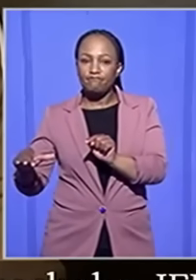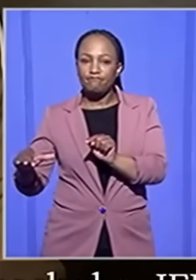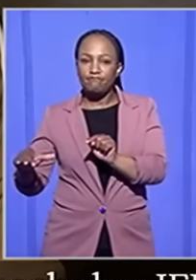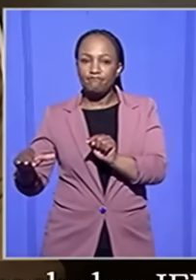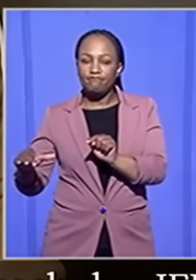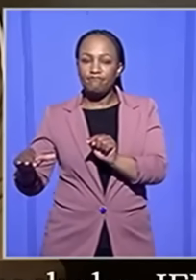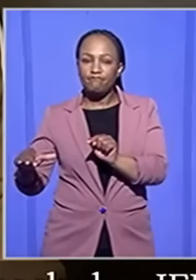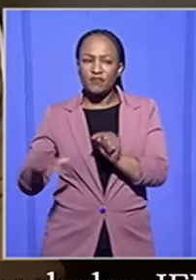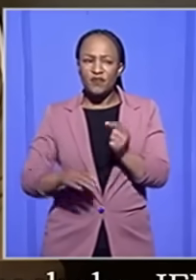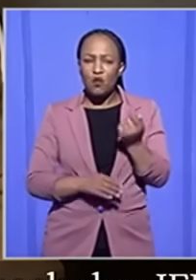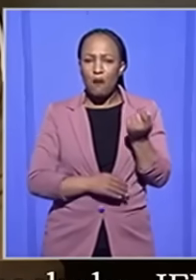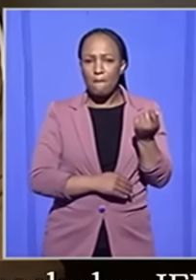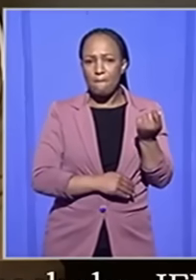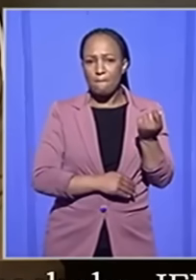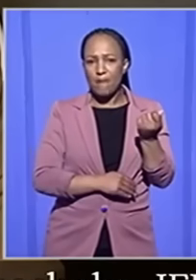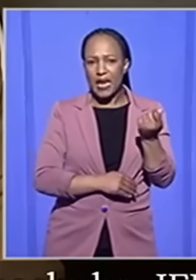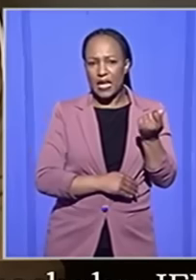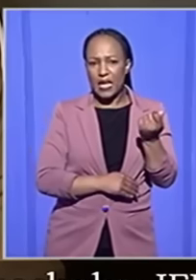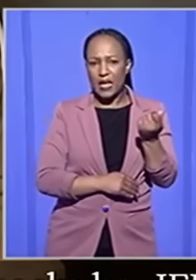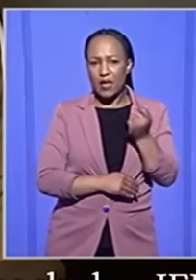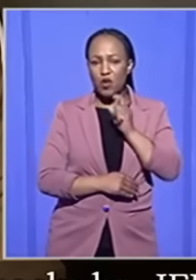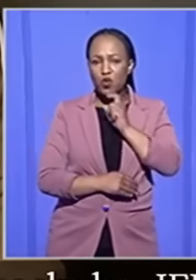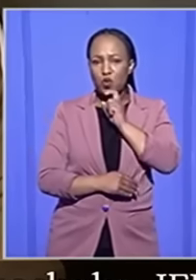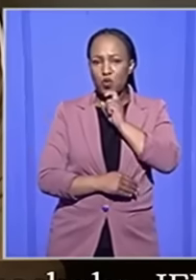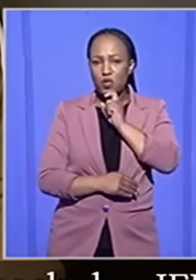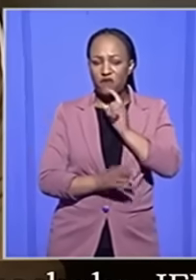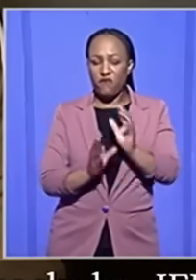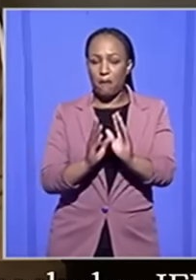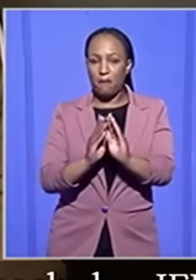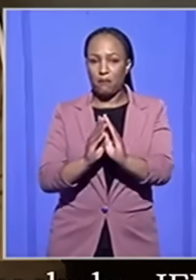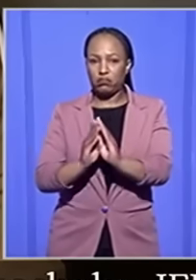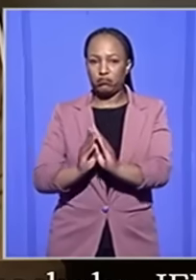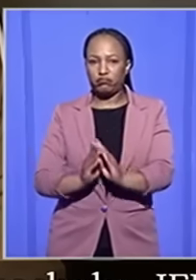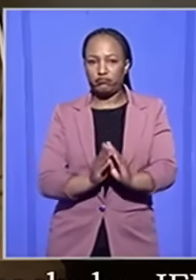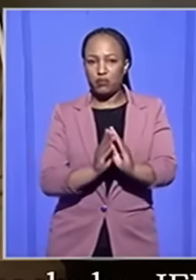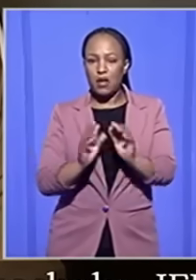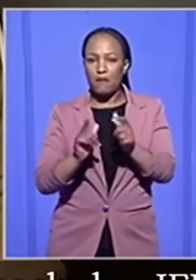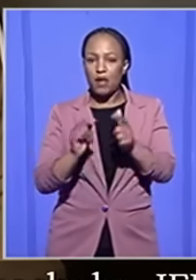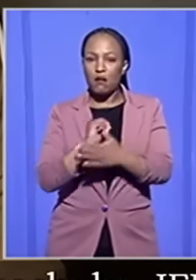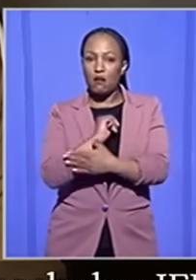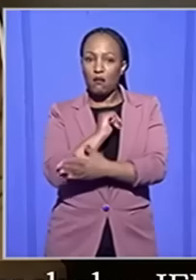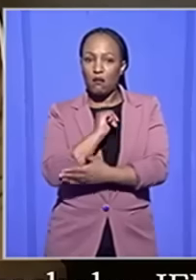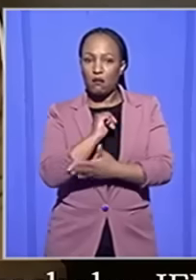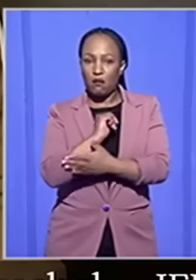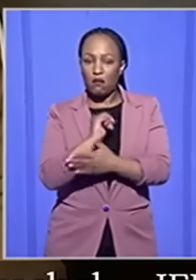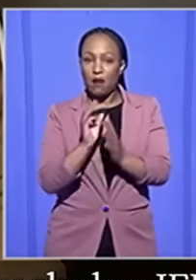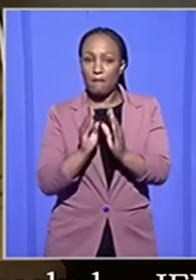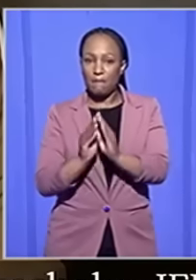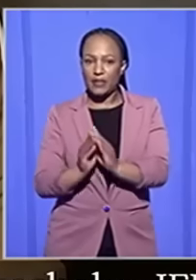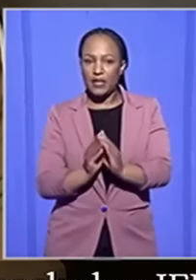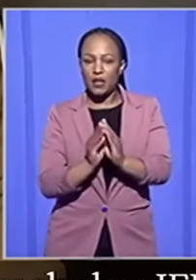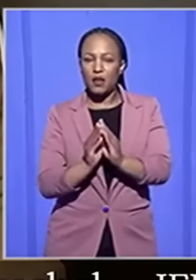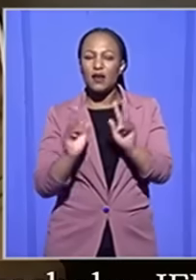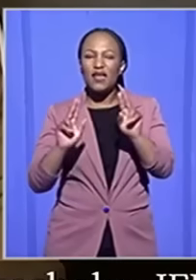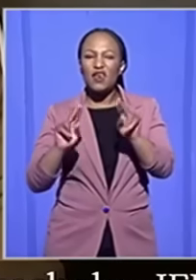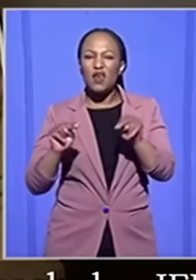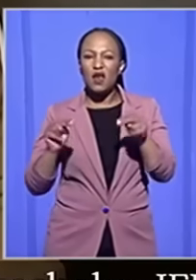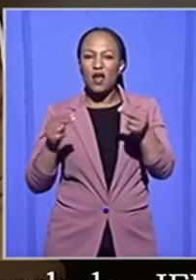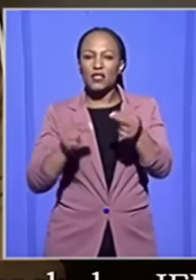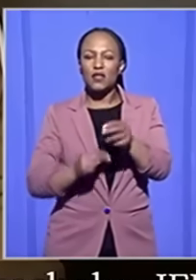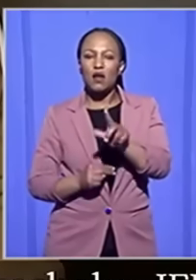cost in relation to the national dialogue. We believe there must be